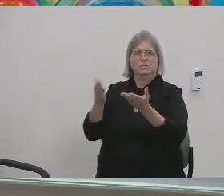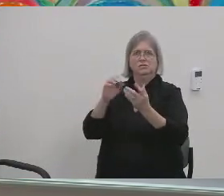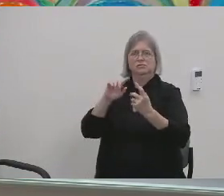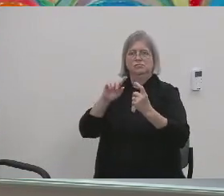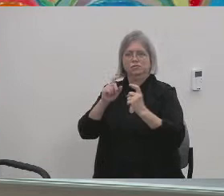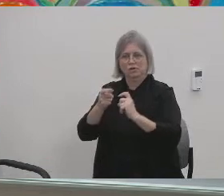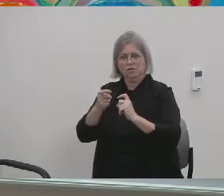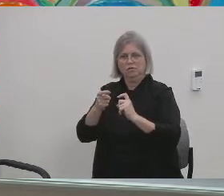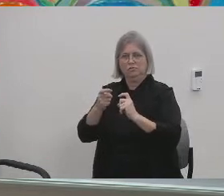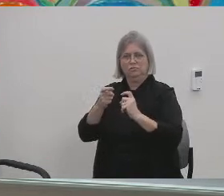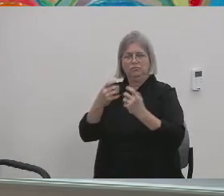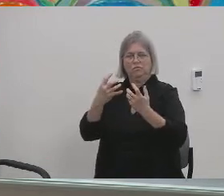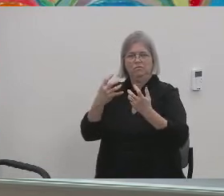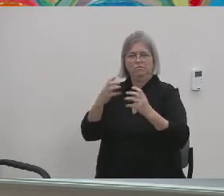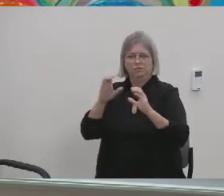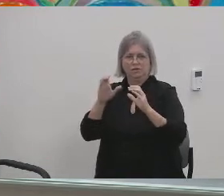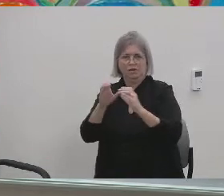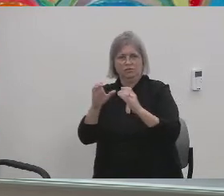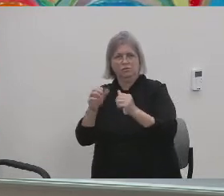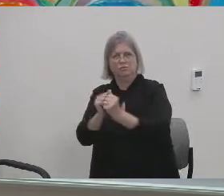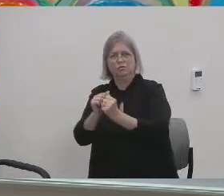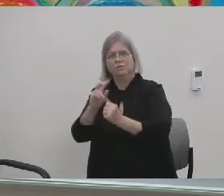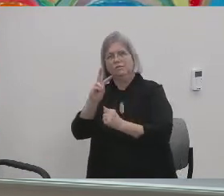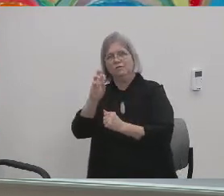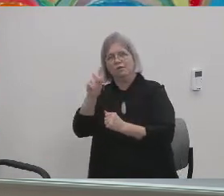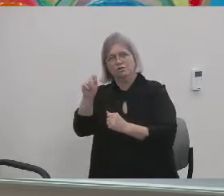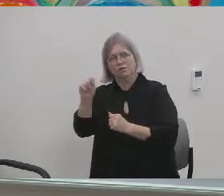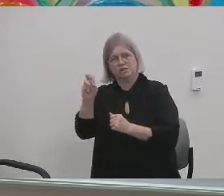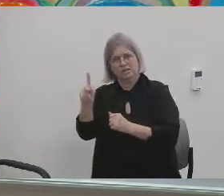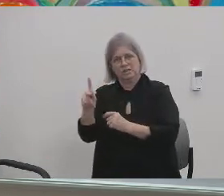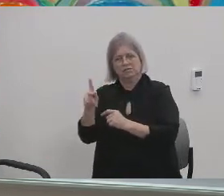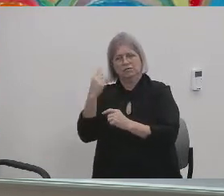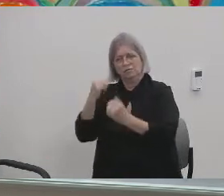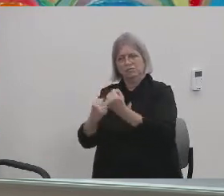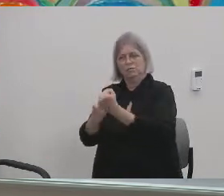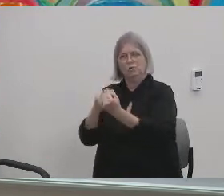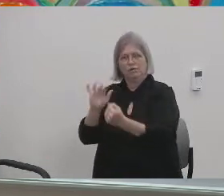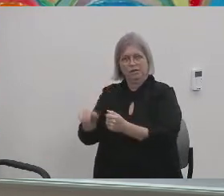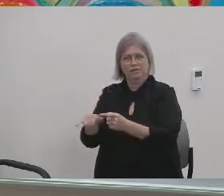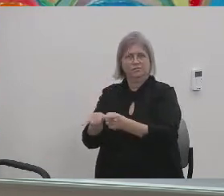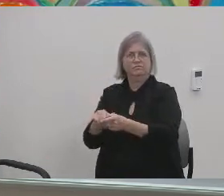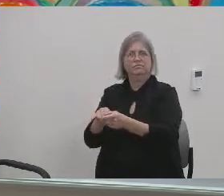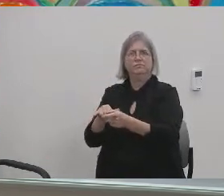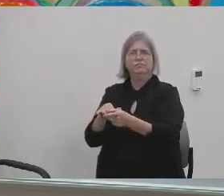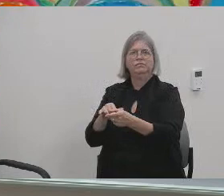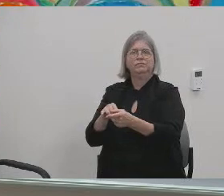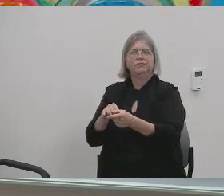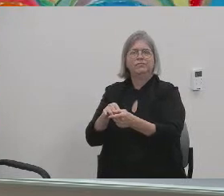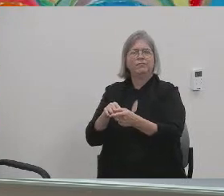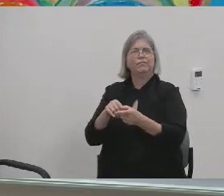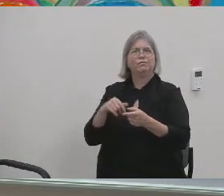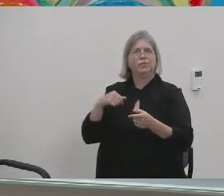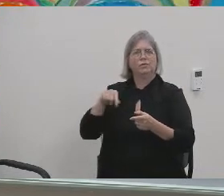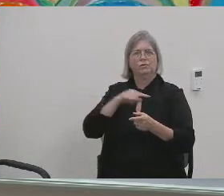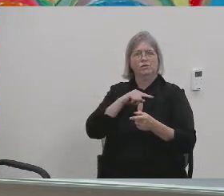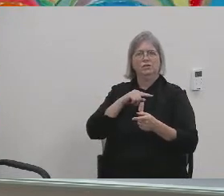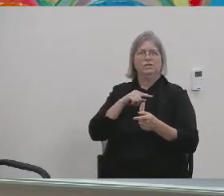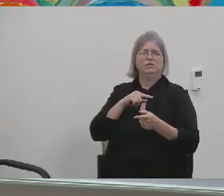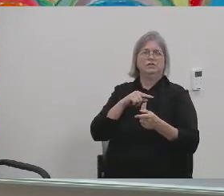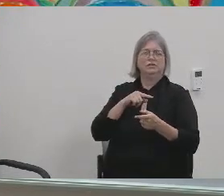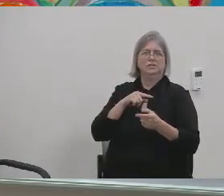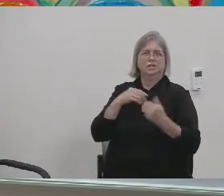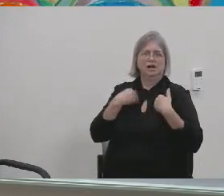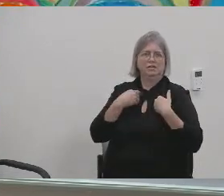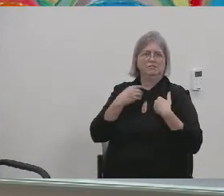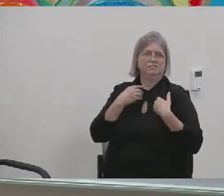to our contract with Vartech to support that, to move to where we are not just providing 6 people in the district